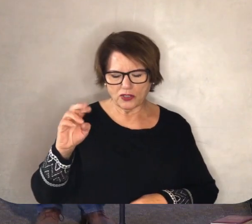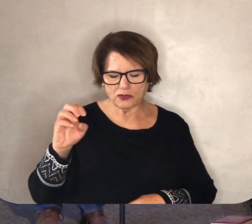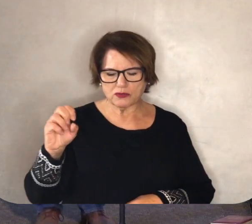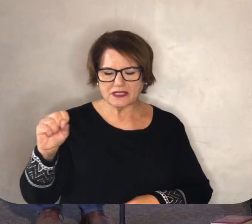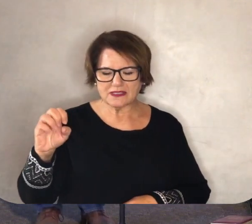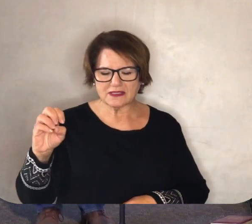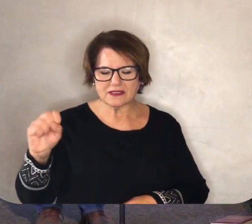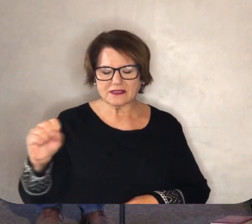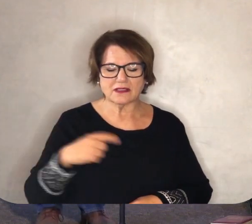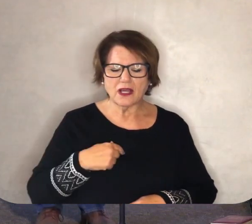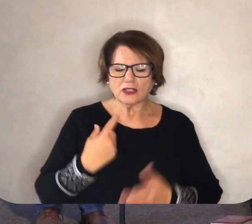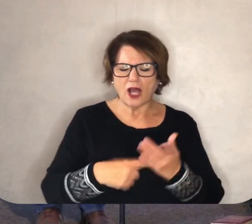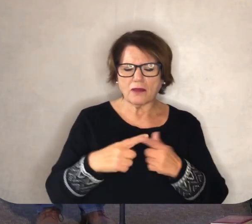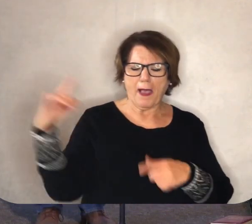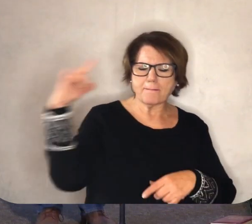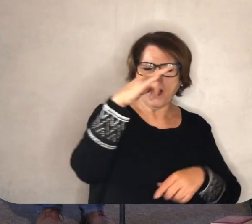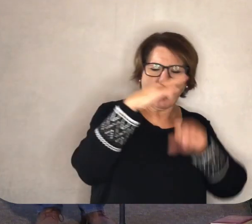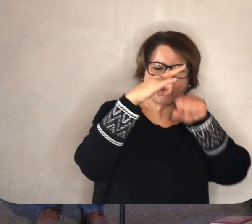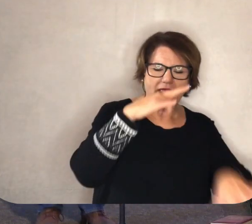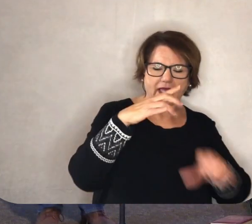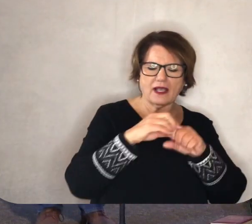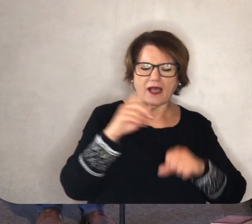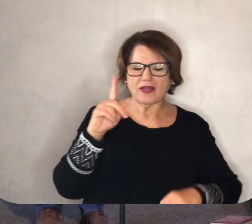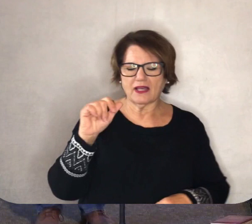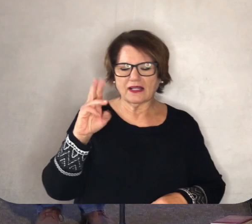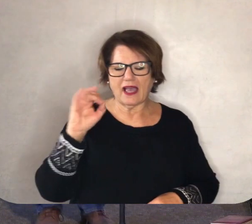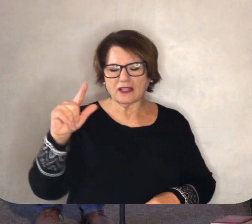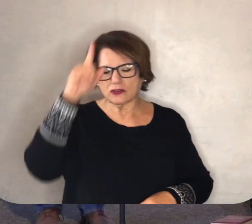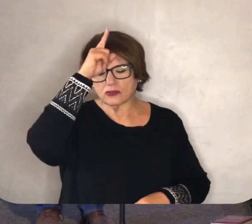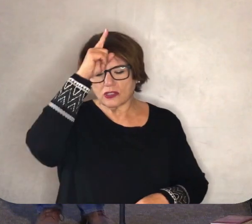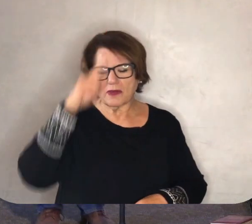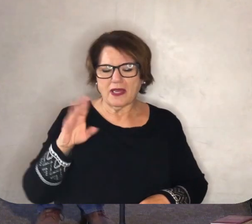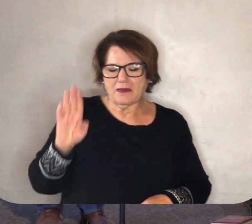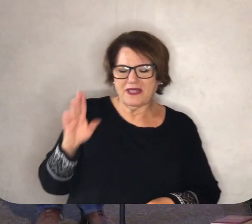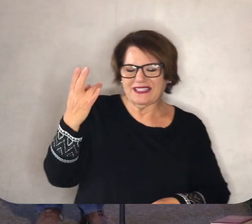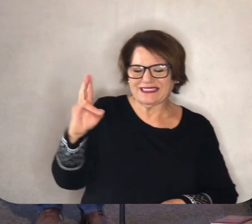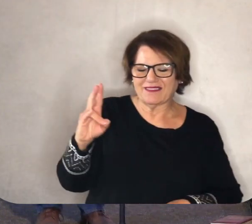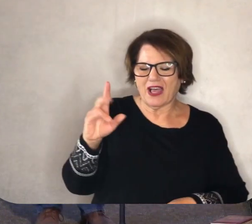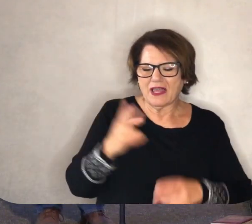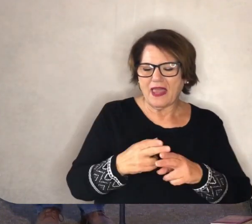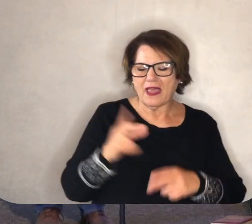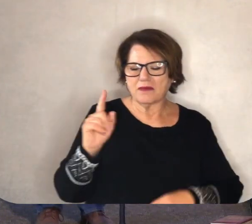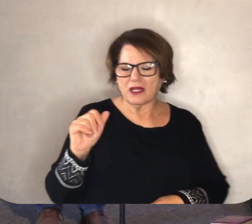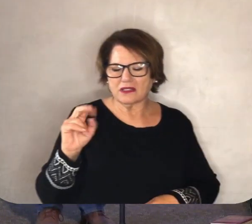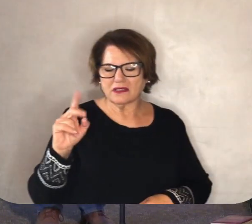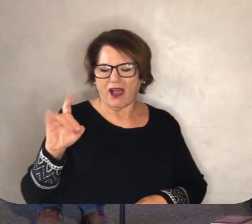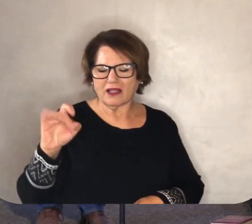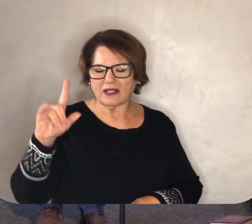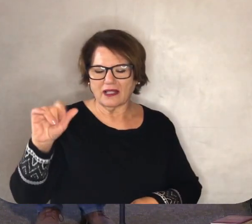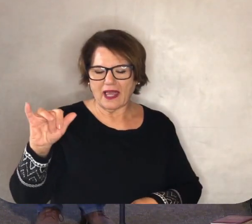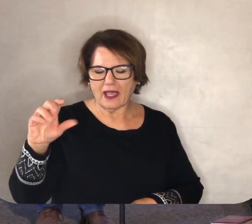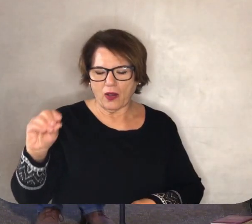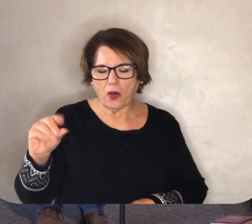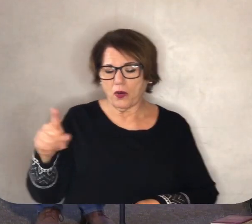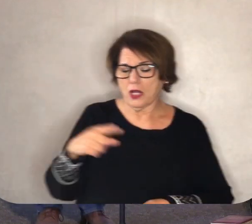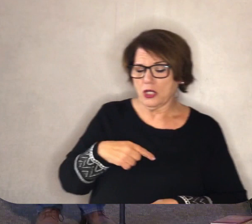German city of Kassel. He writes, "Our B-17, the Tondaleo, was attacked by German fighters."